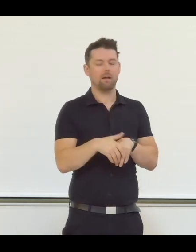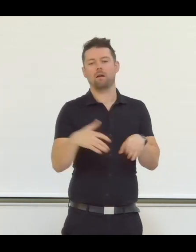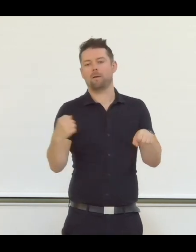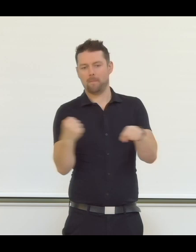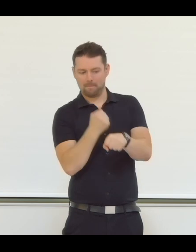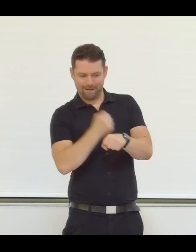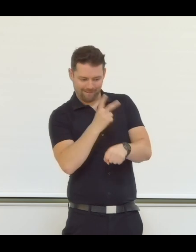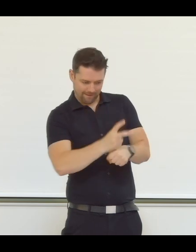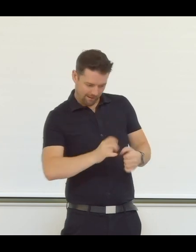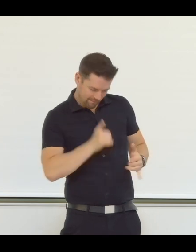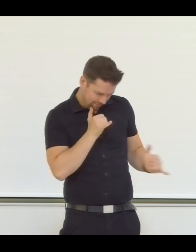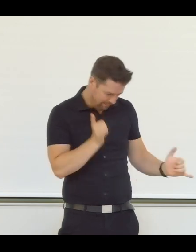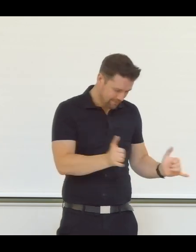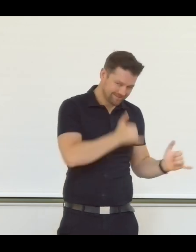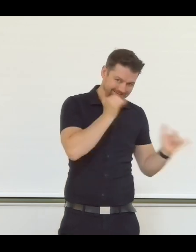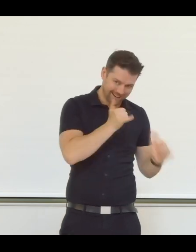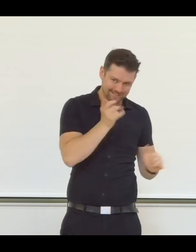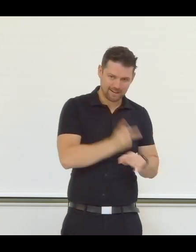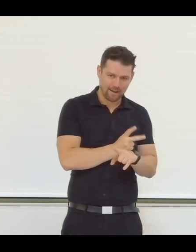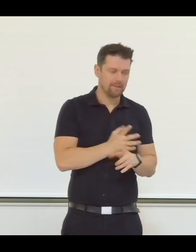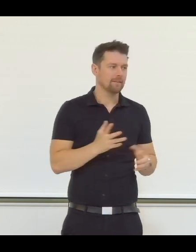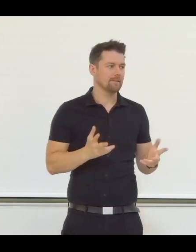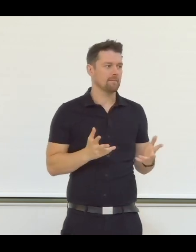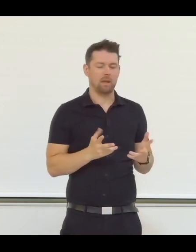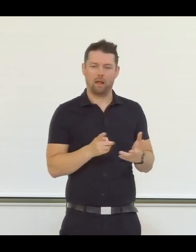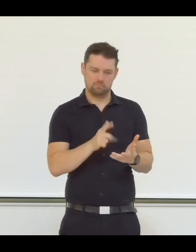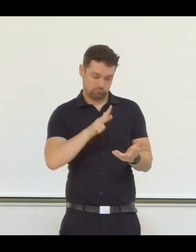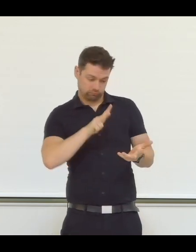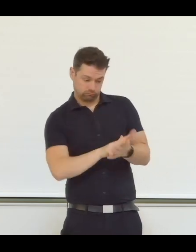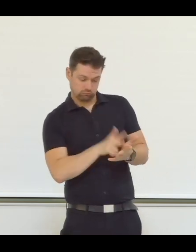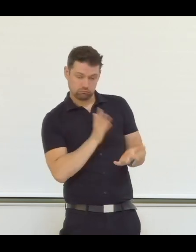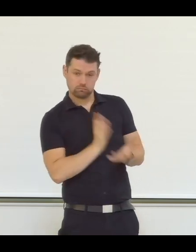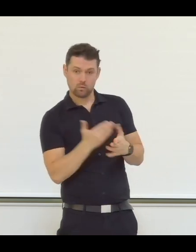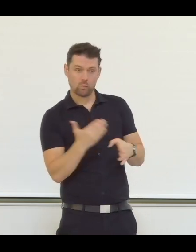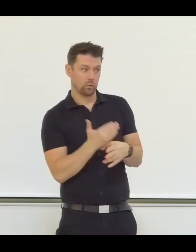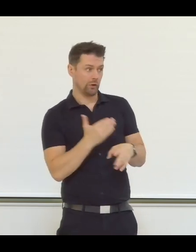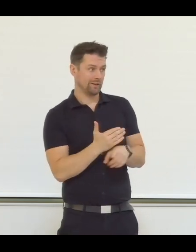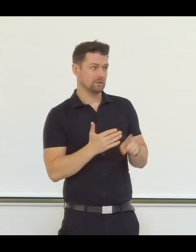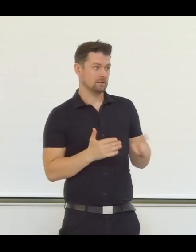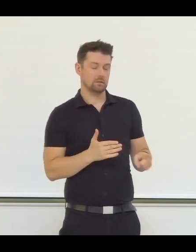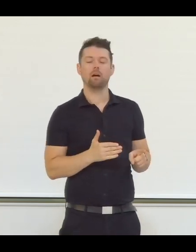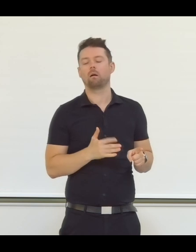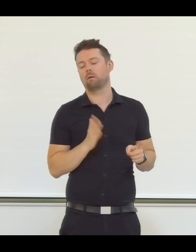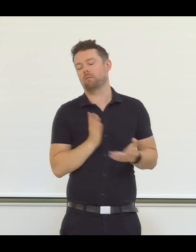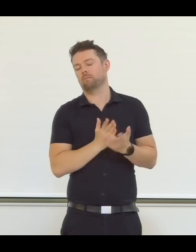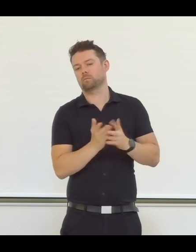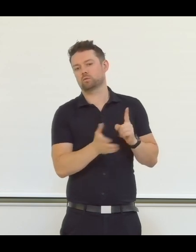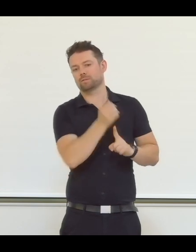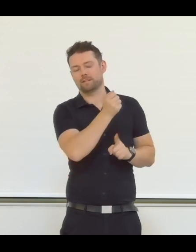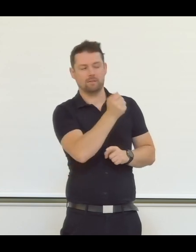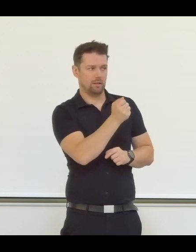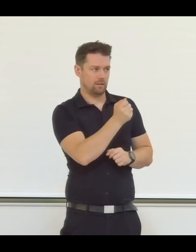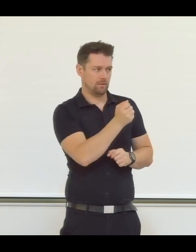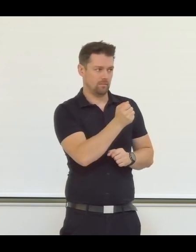tool, testing it again in the environment, and verifying that it works. Of course, it was successful, but in the end,